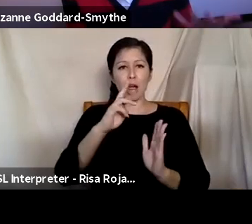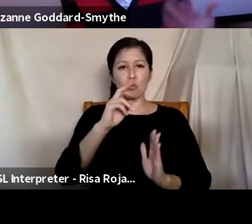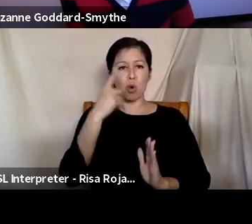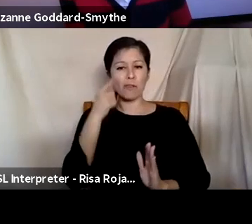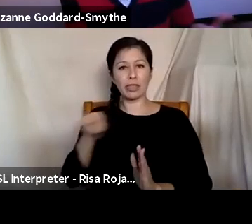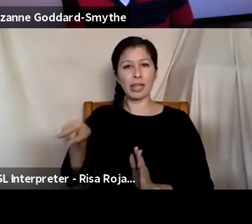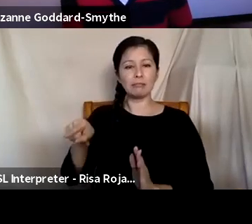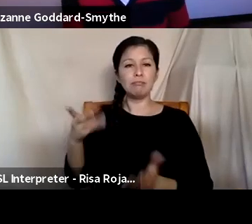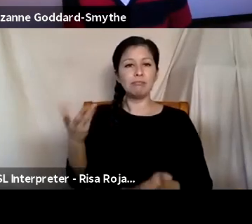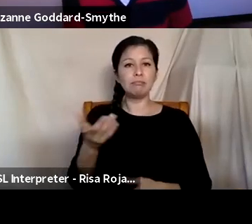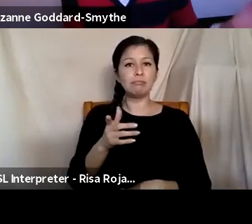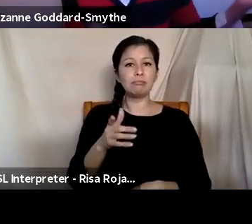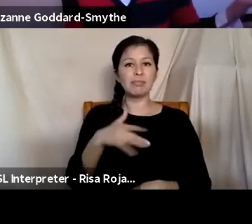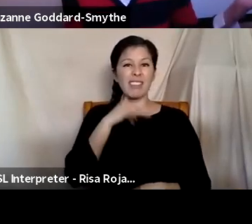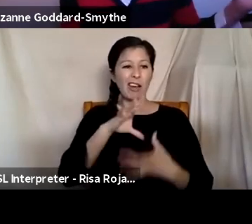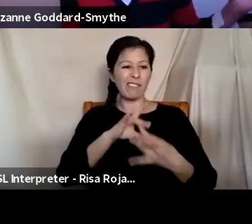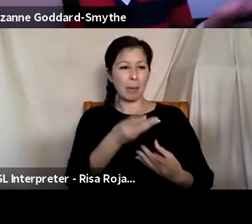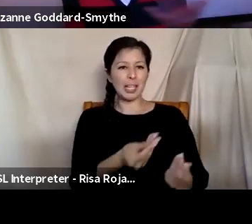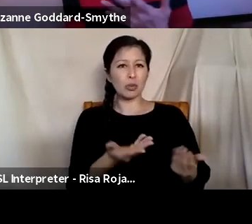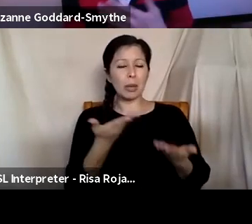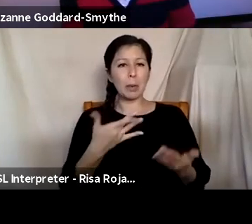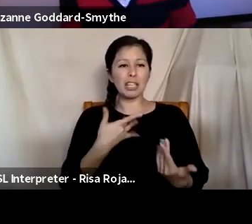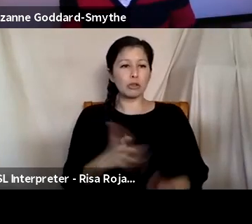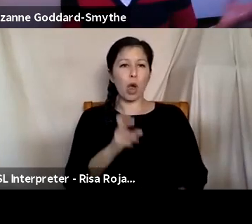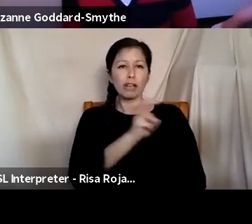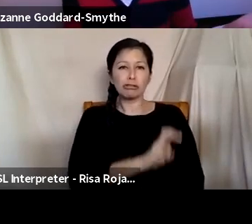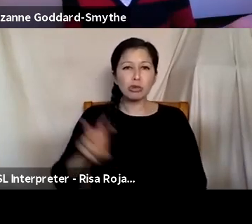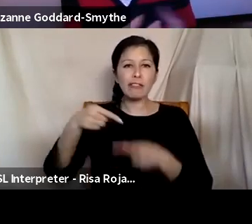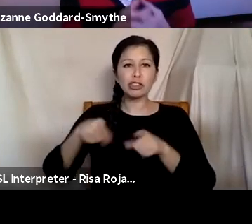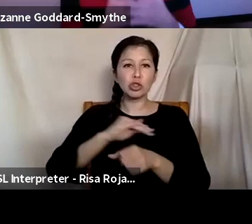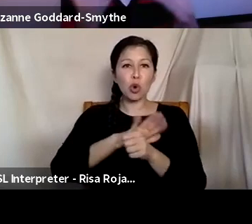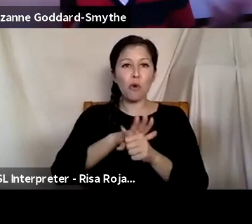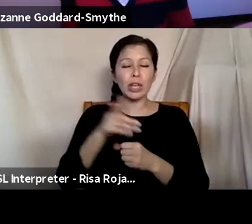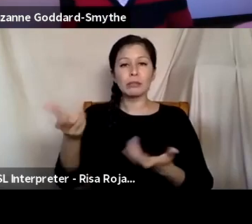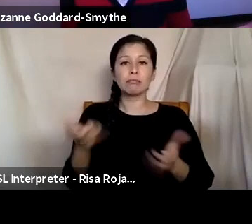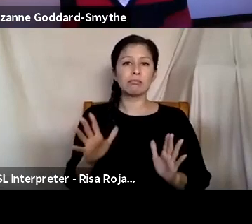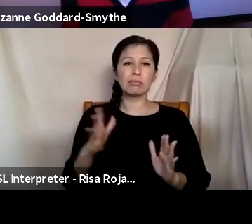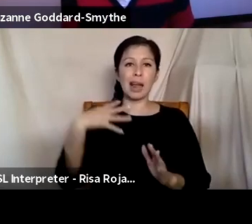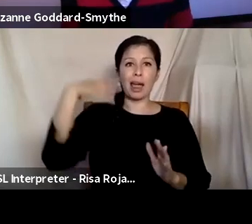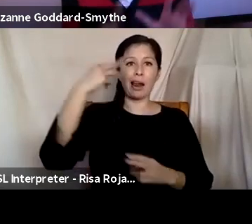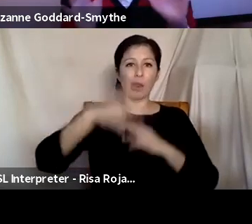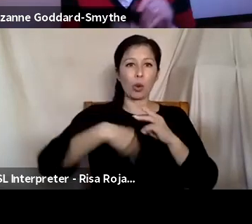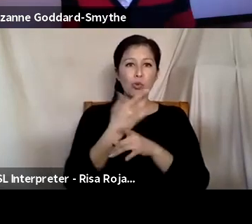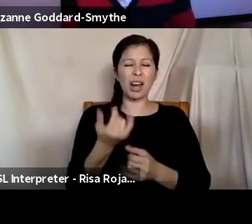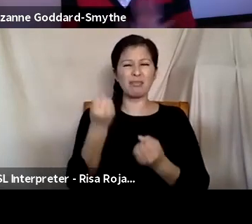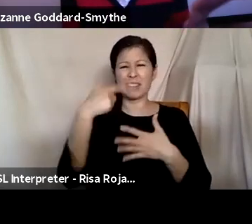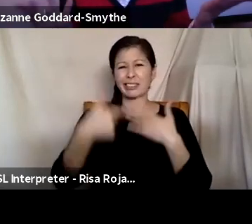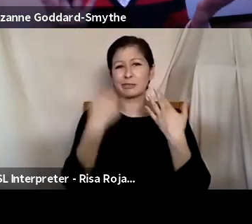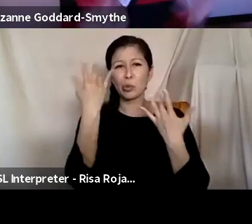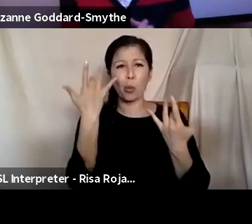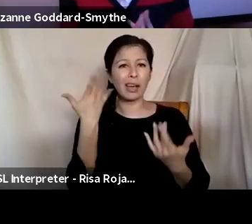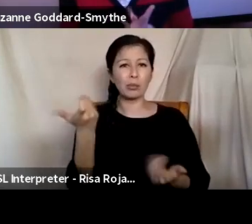the need to pass. They don't connect with the material. They don't want to travel during COVID. They don't want to be out there in the world right now. All sorts of reasons.